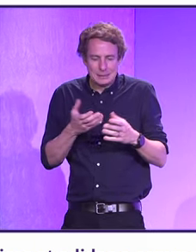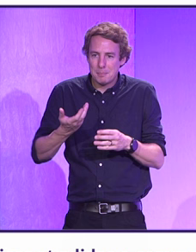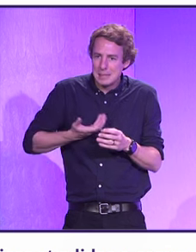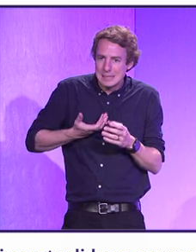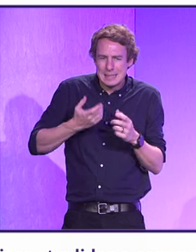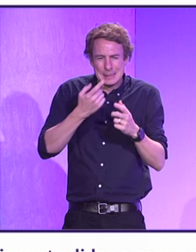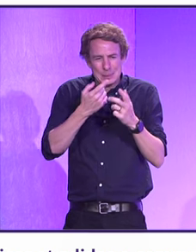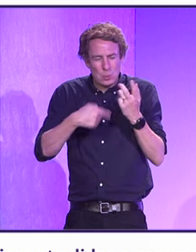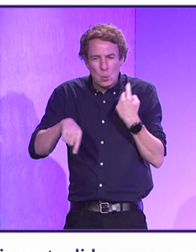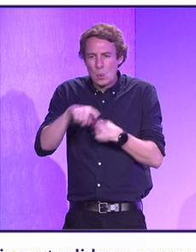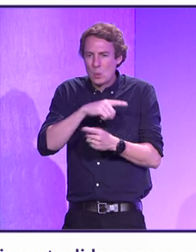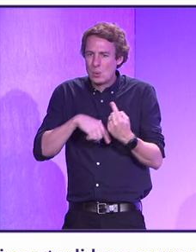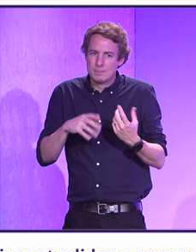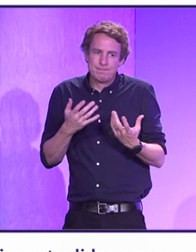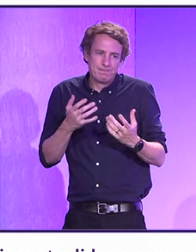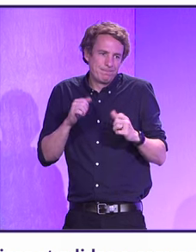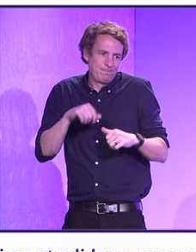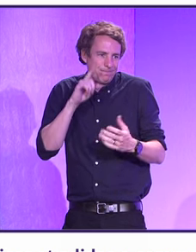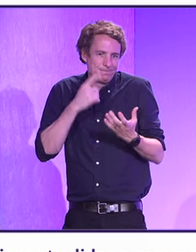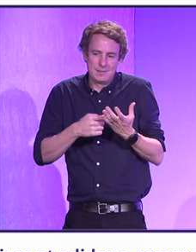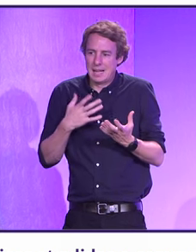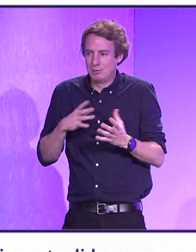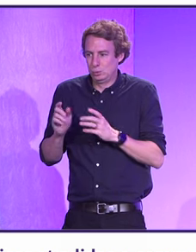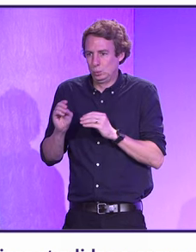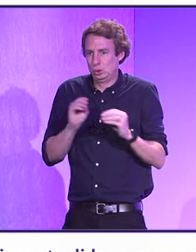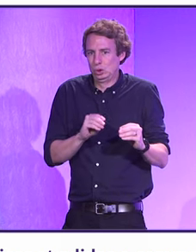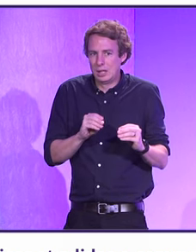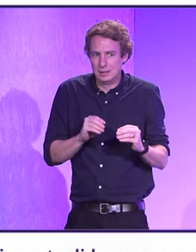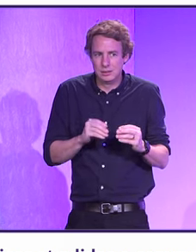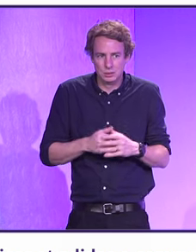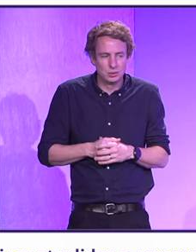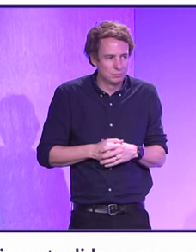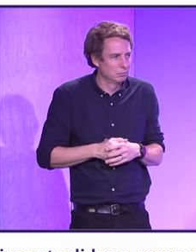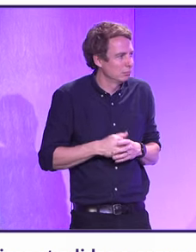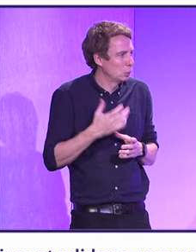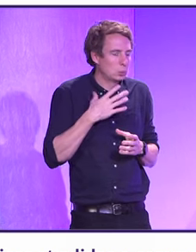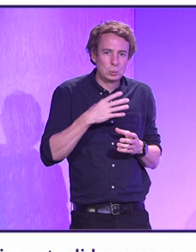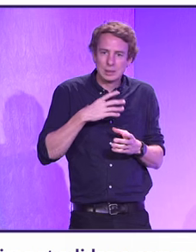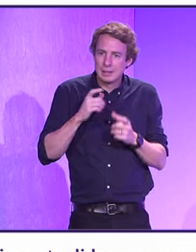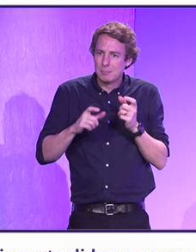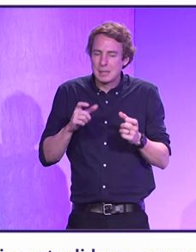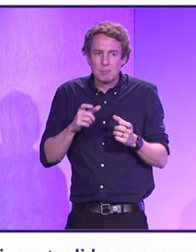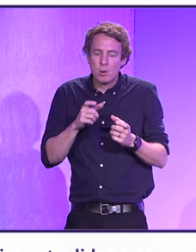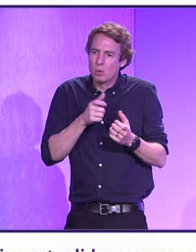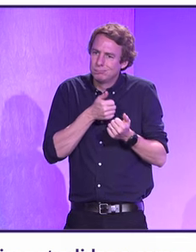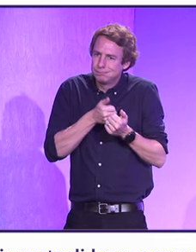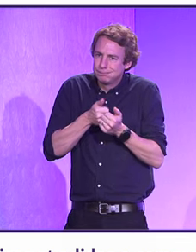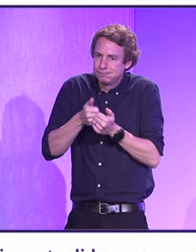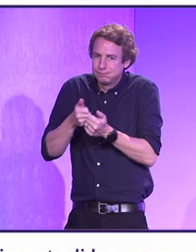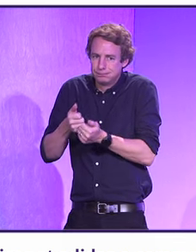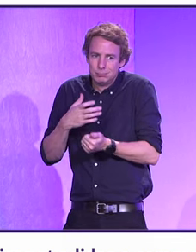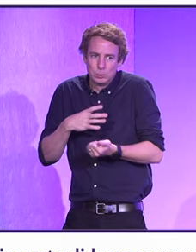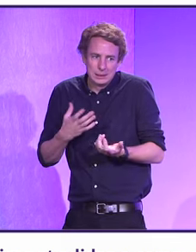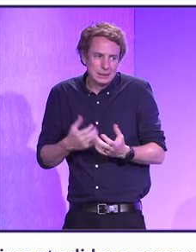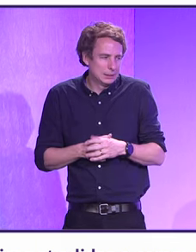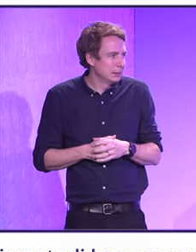even business, right? Because even whenever you change the tech stack, business need to be onboarded. They need to sponsor at the end